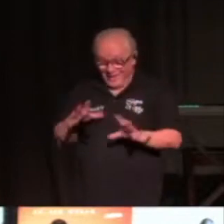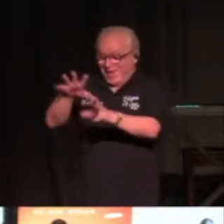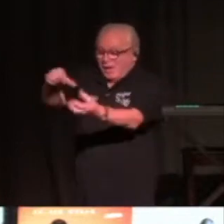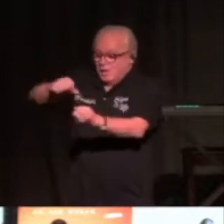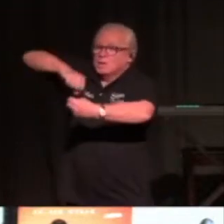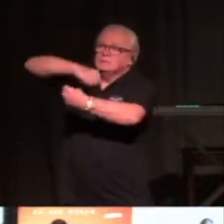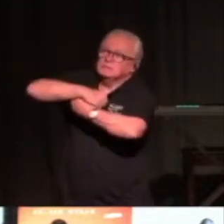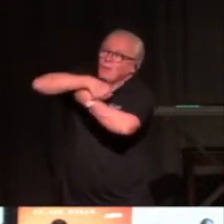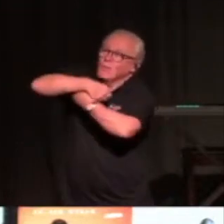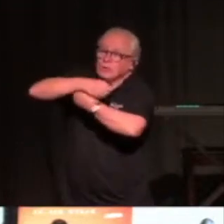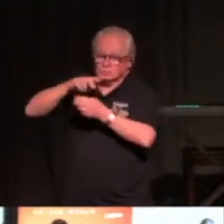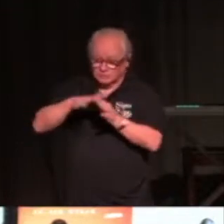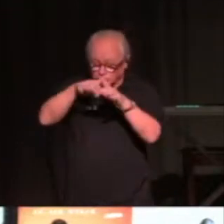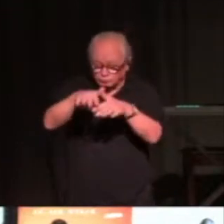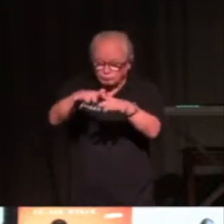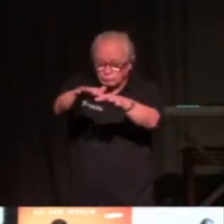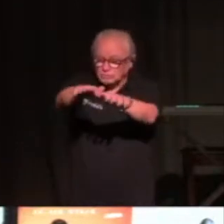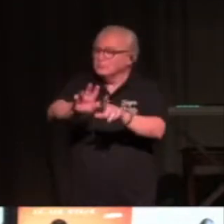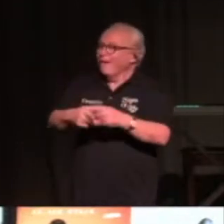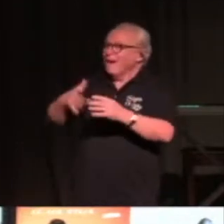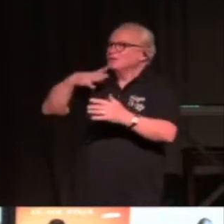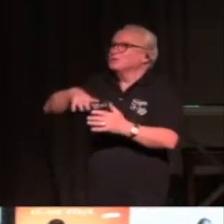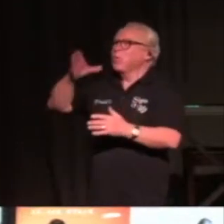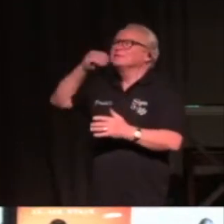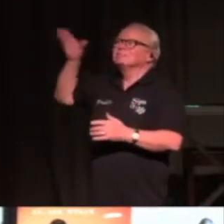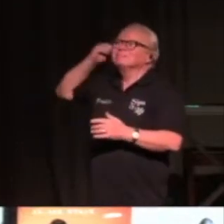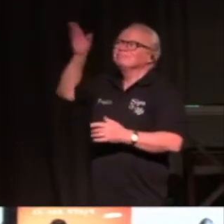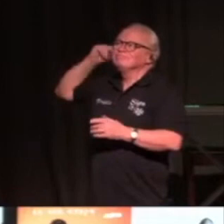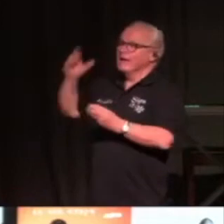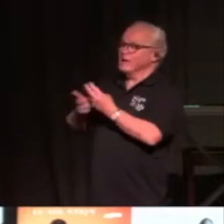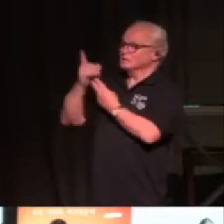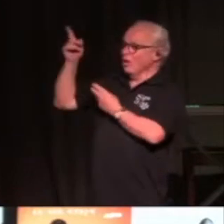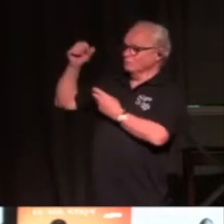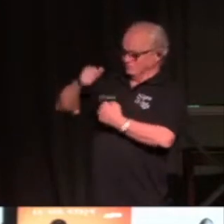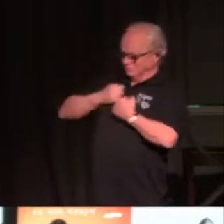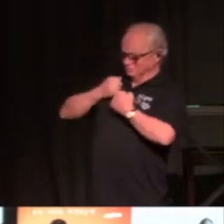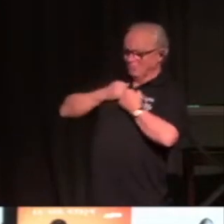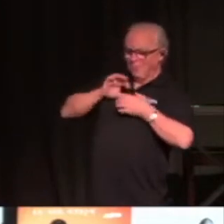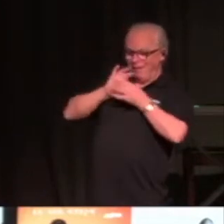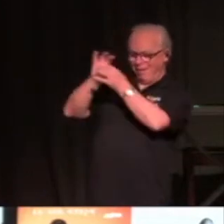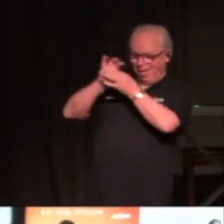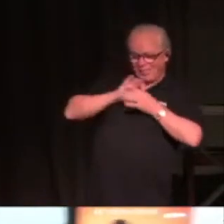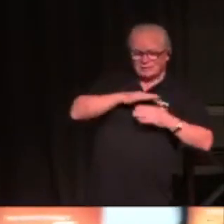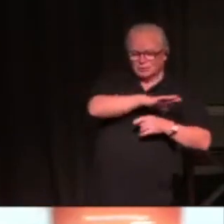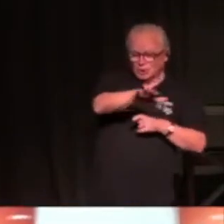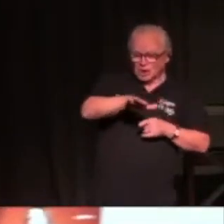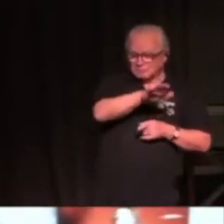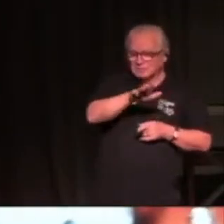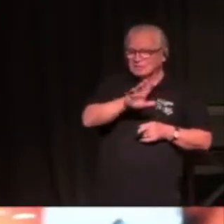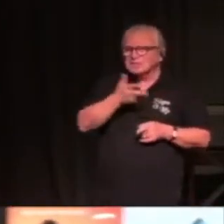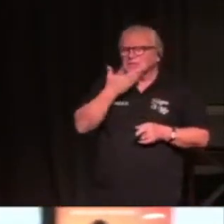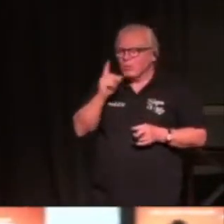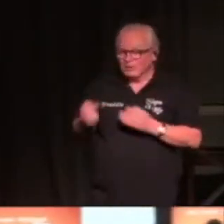if we can just get to hear him, if we can just get a word on our situation and on our circumstance. You see, it's not what happens